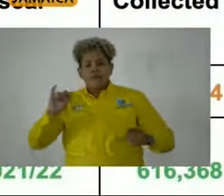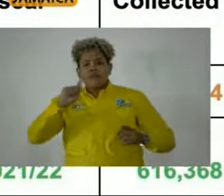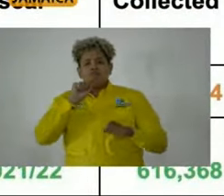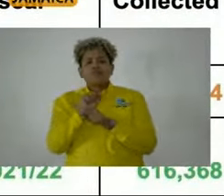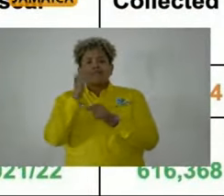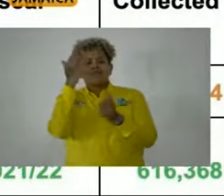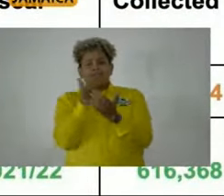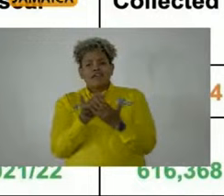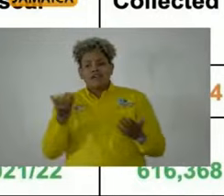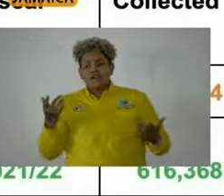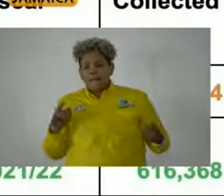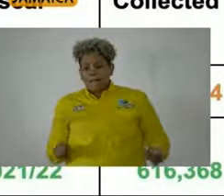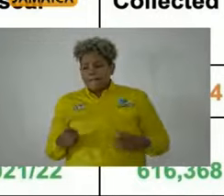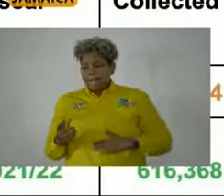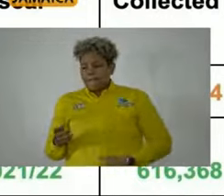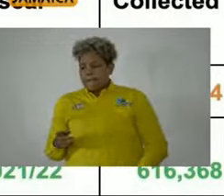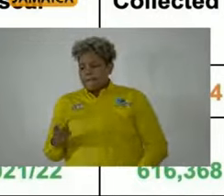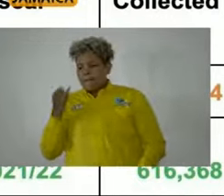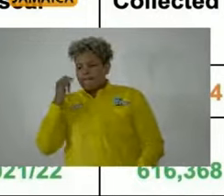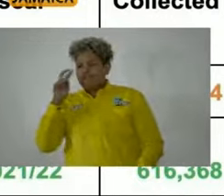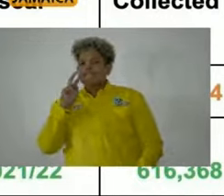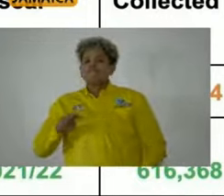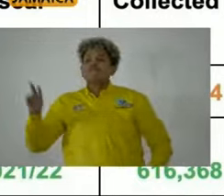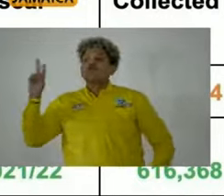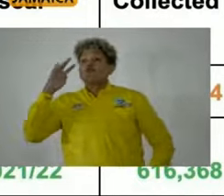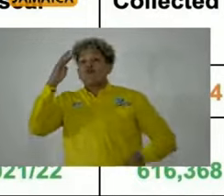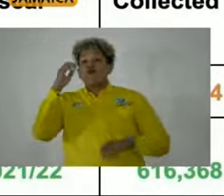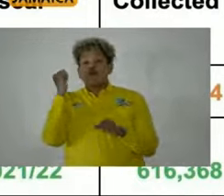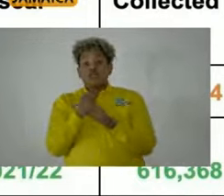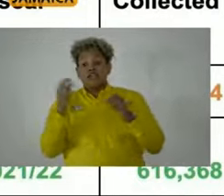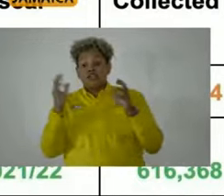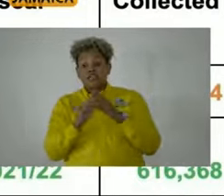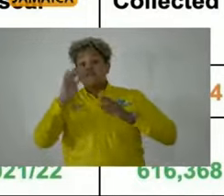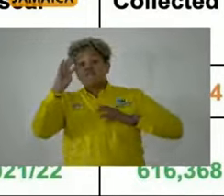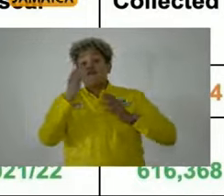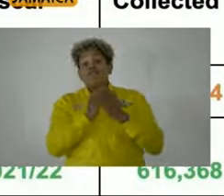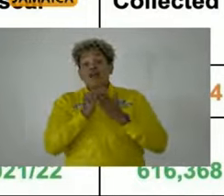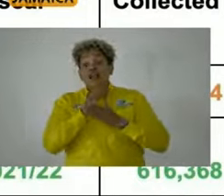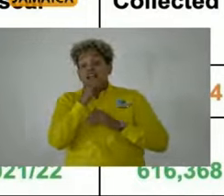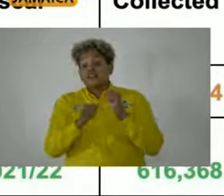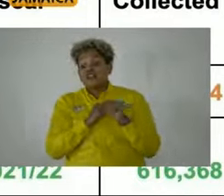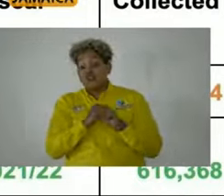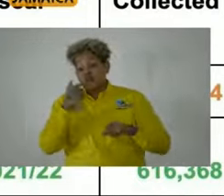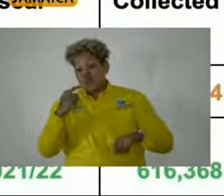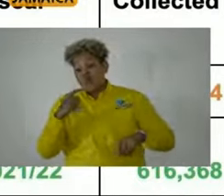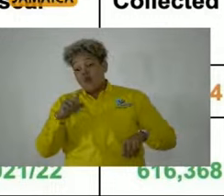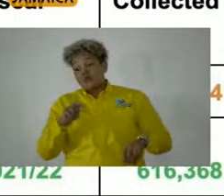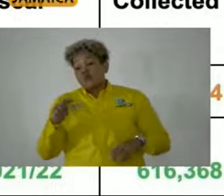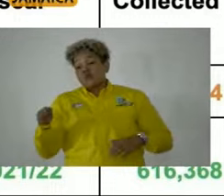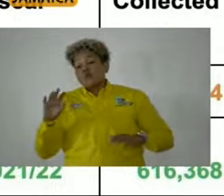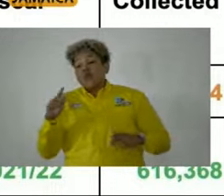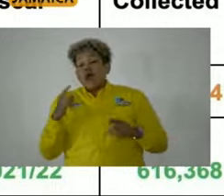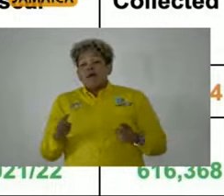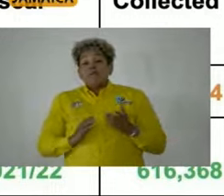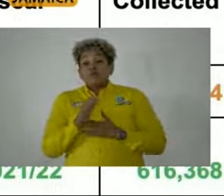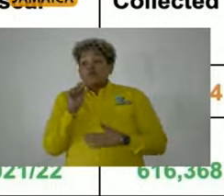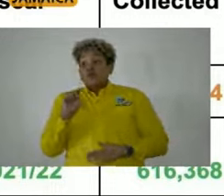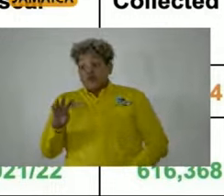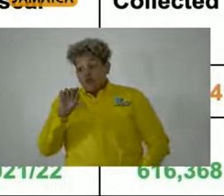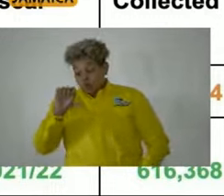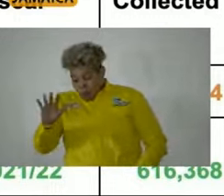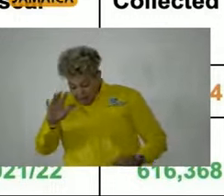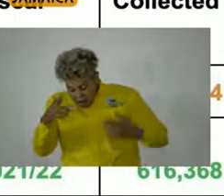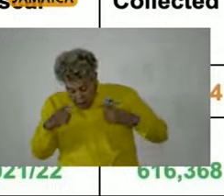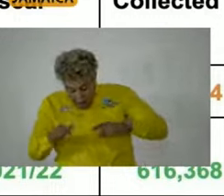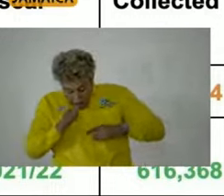fact. And if you look over the 4 years, the four fiscal years, 21-22 through